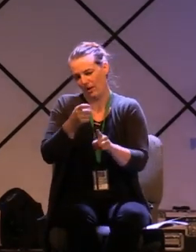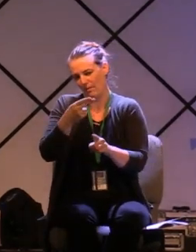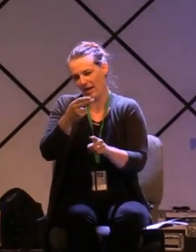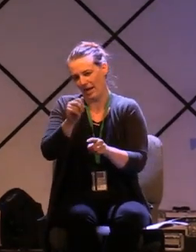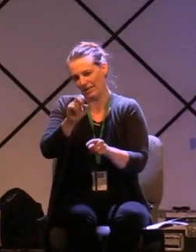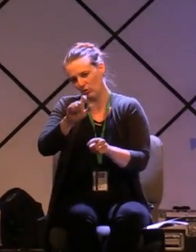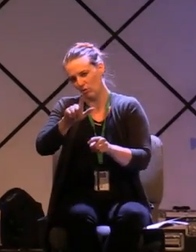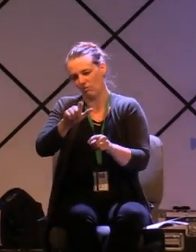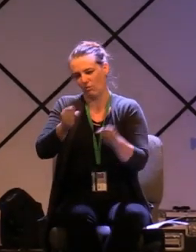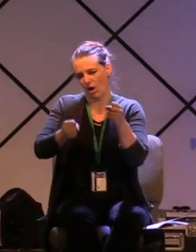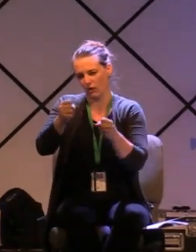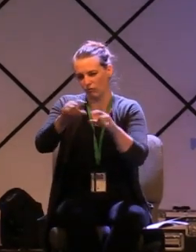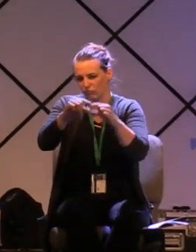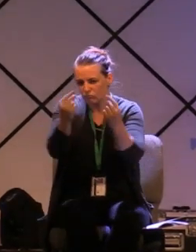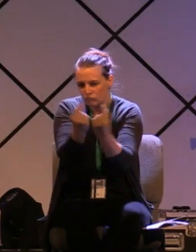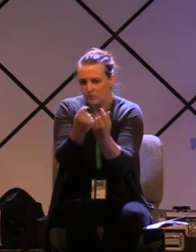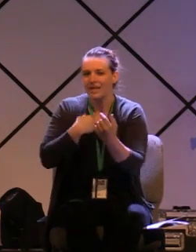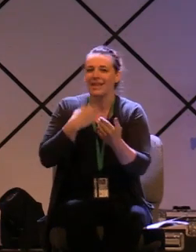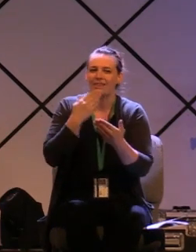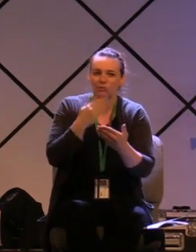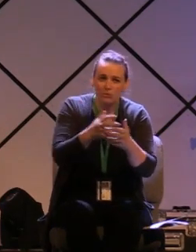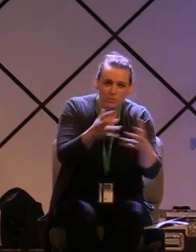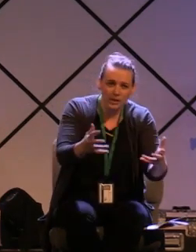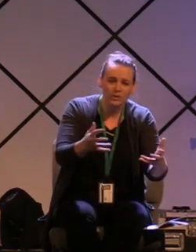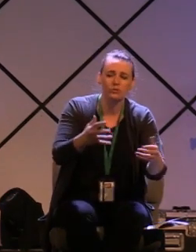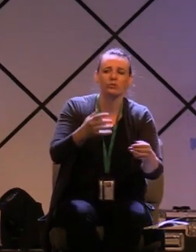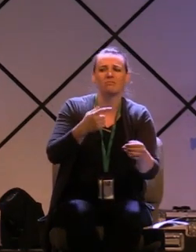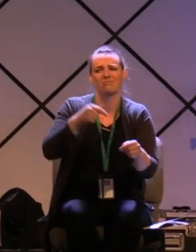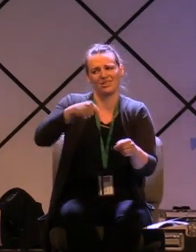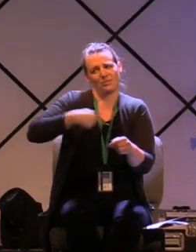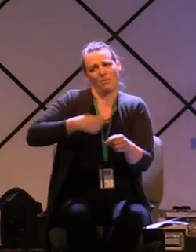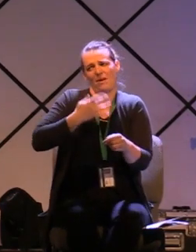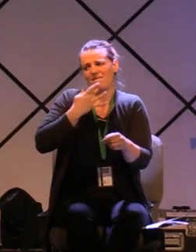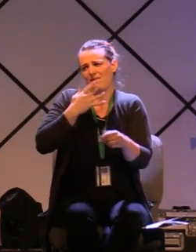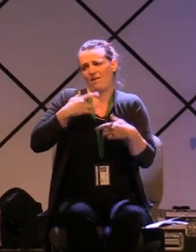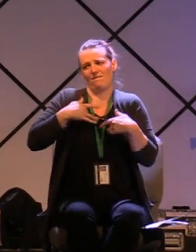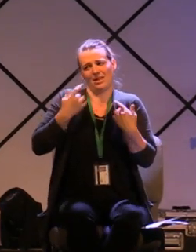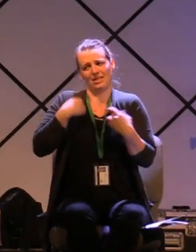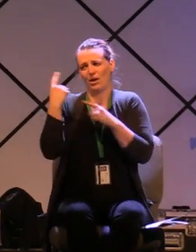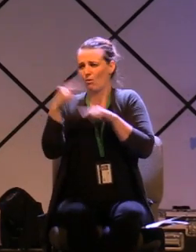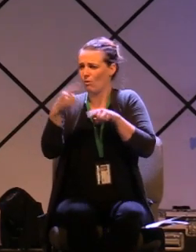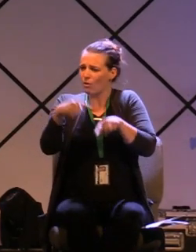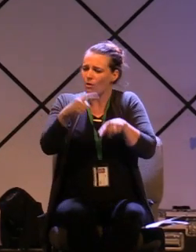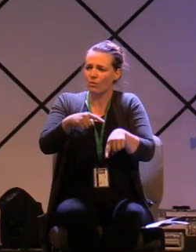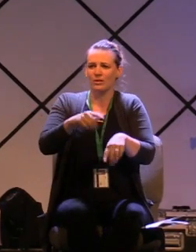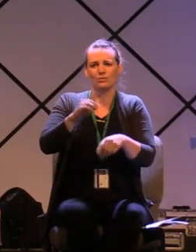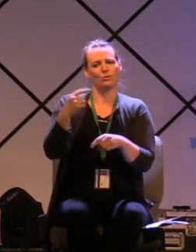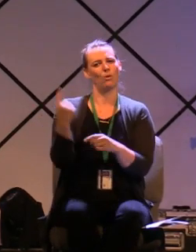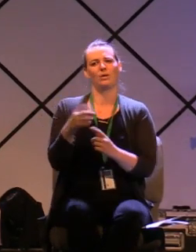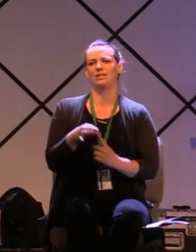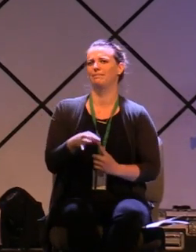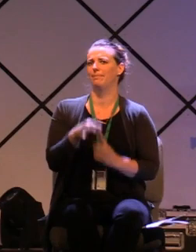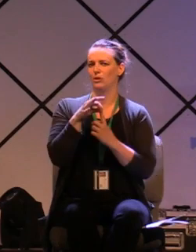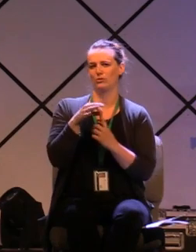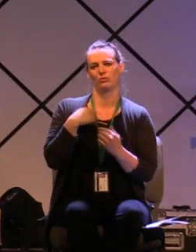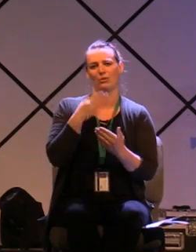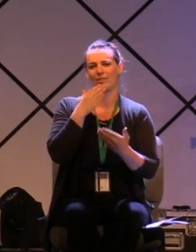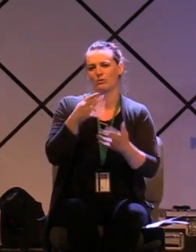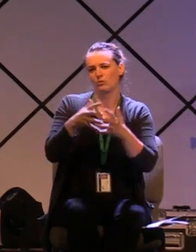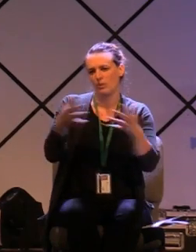thrilled. It's a great organization. We love what you do. This is one of my favorite events to attend, and it's always super, super special. So thank you very